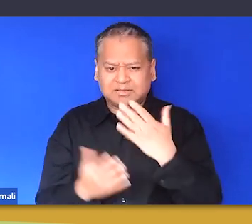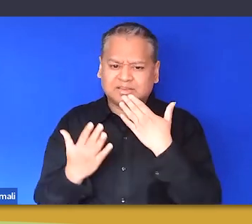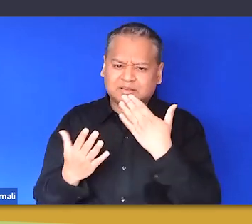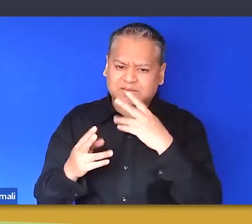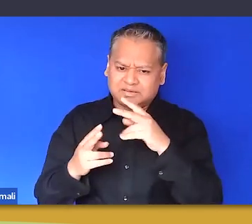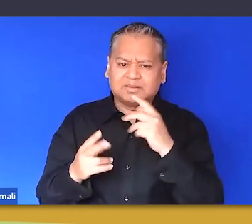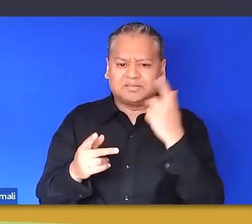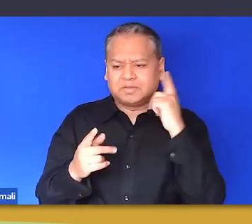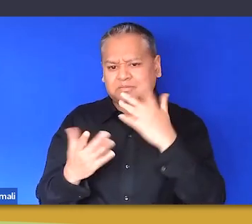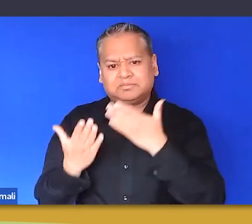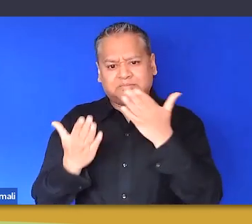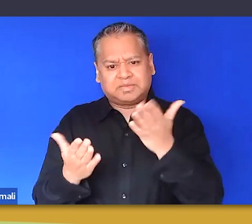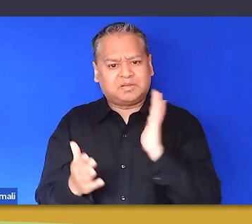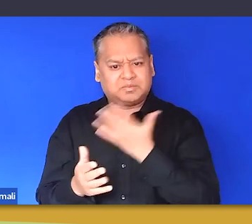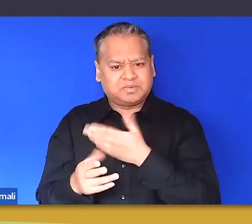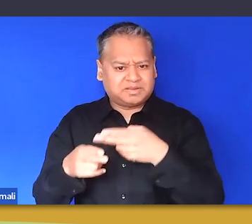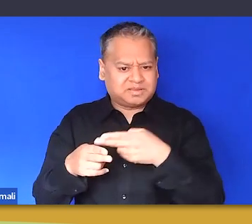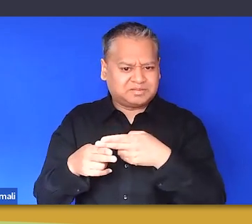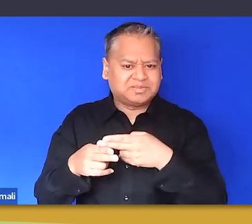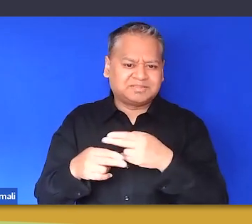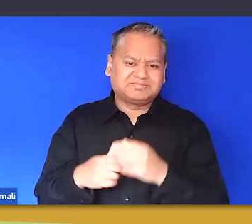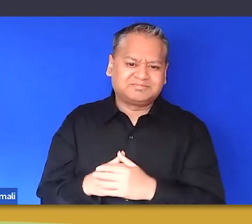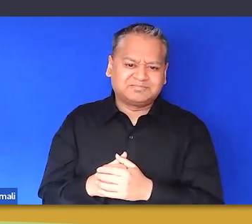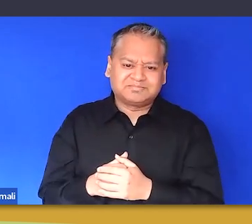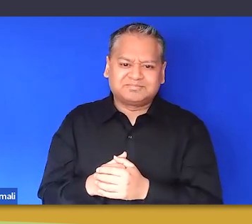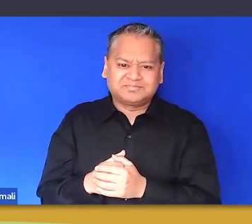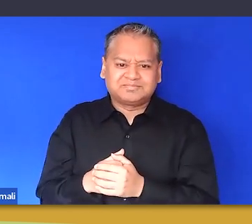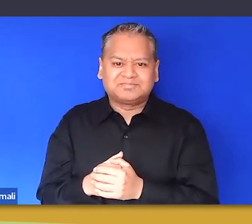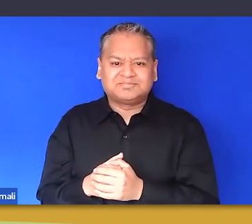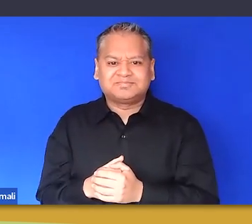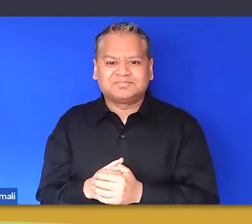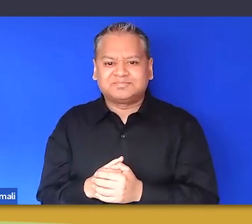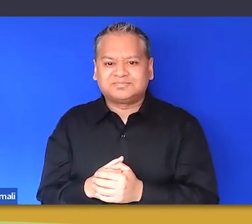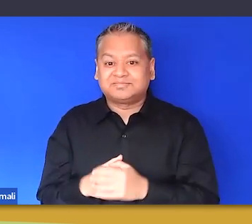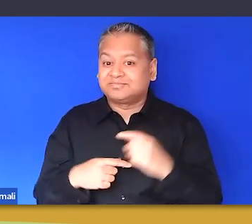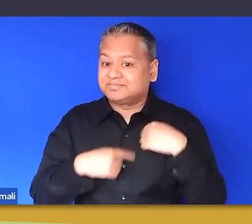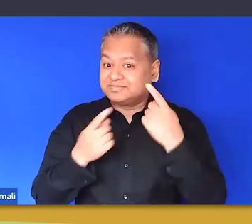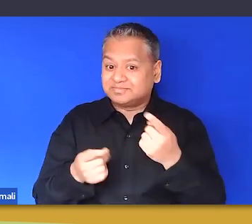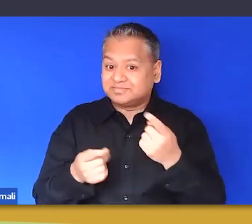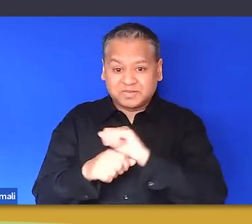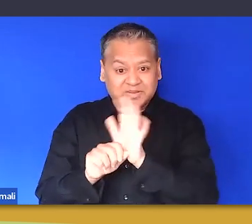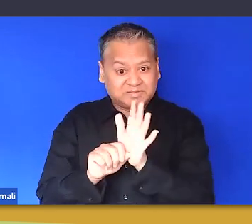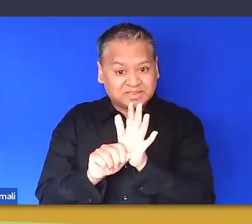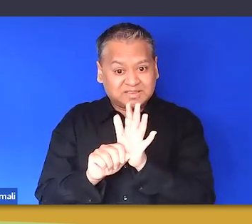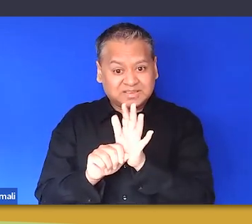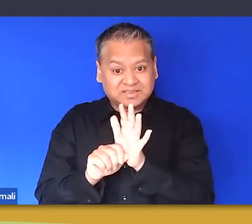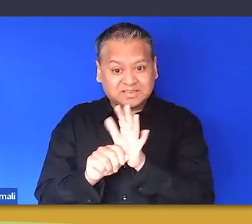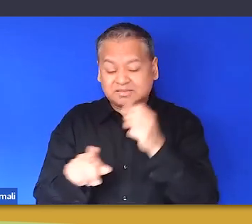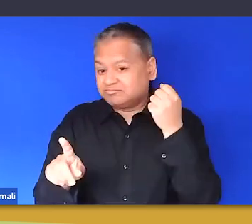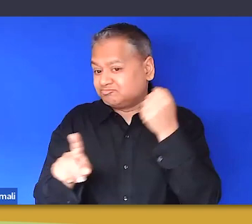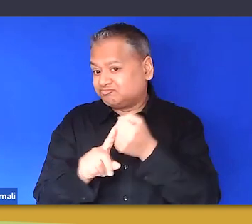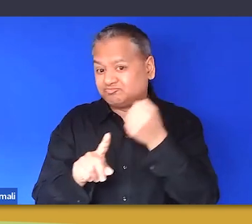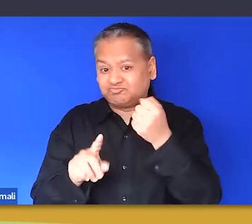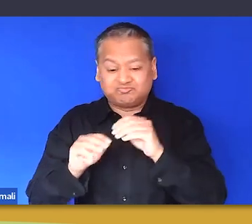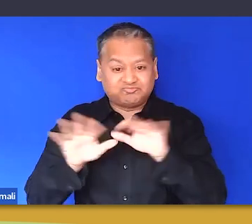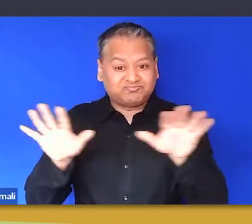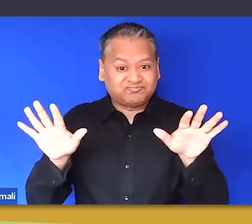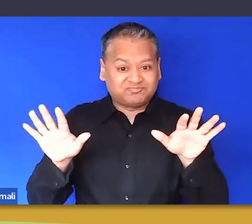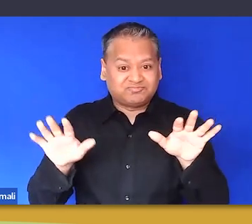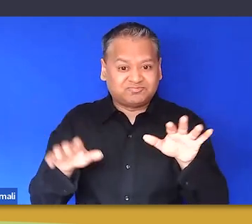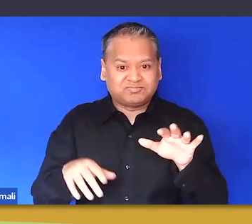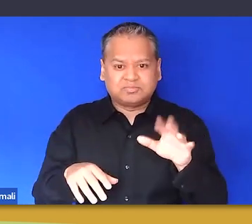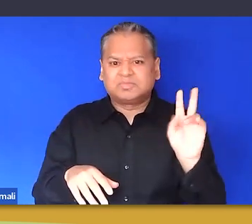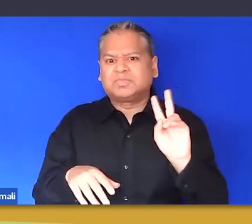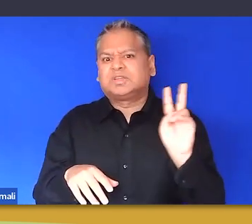by 350% since the start of the COVID-19 pandemic. Vancouver saw 700%